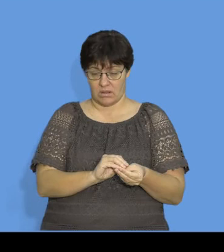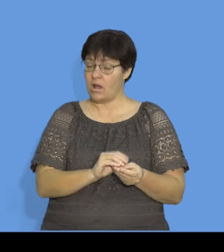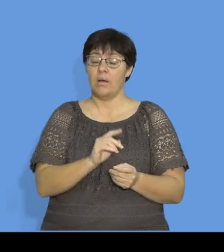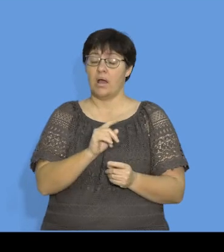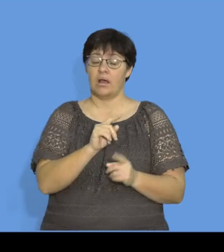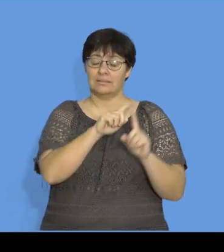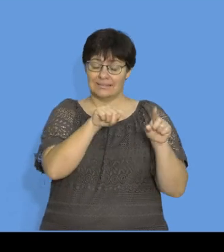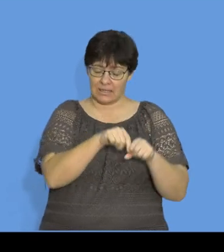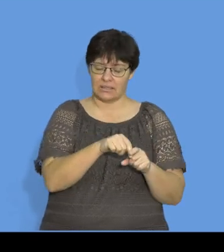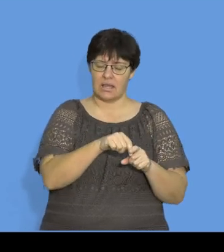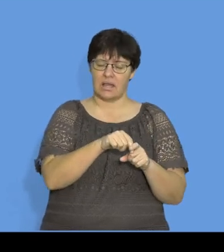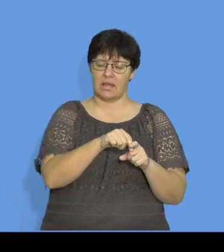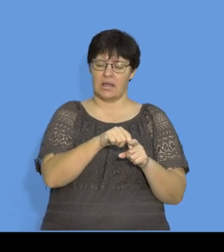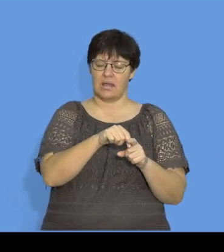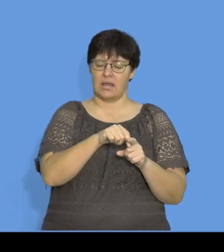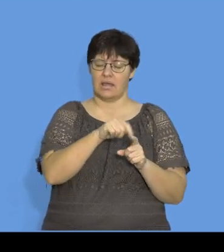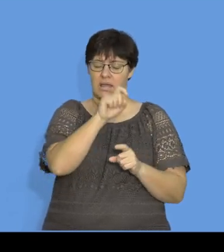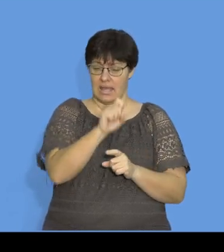is my x1